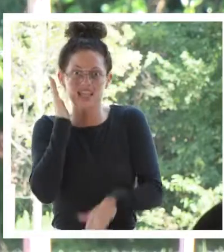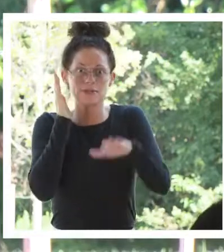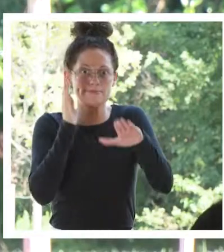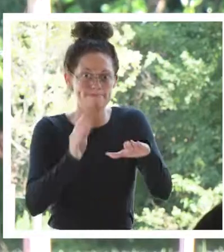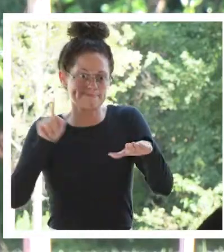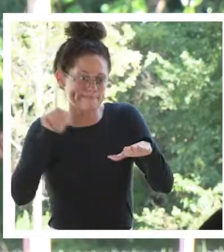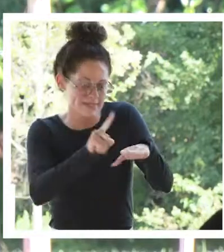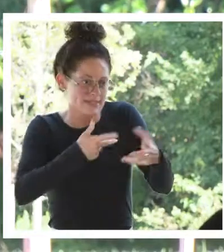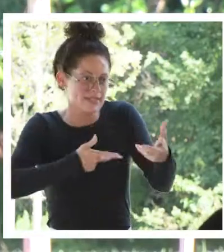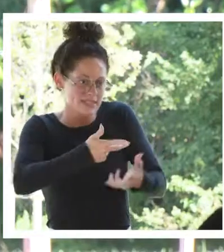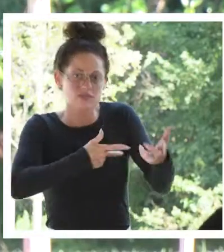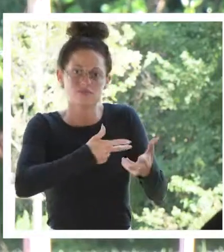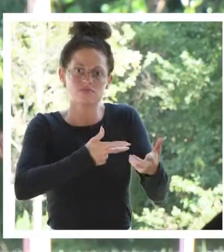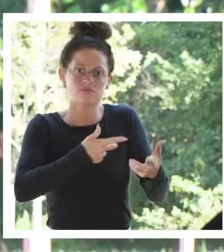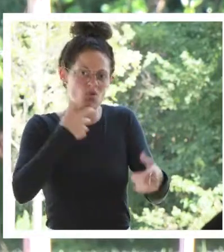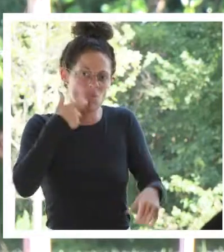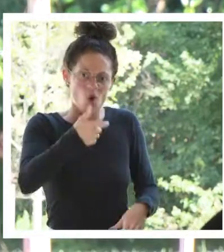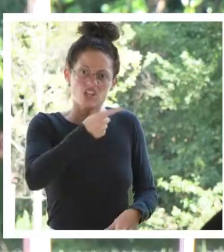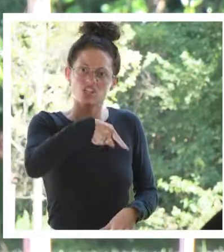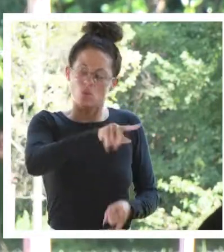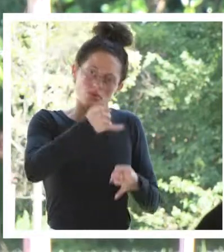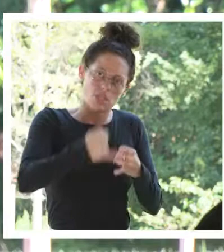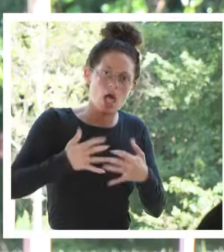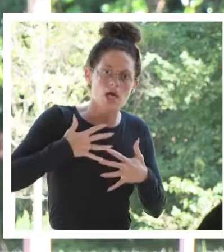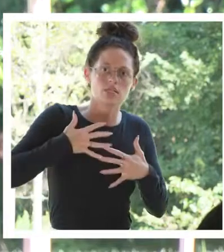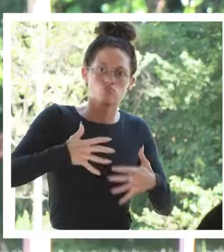and watching the last breath of those who died.